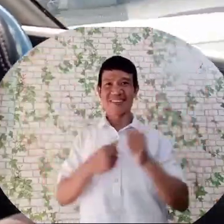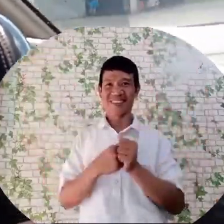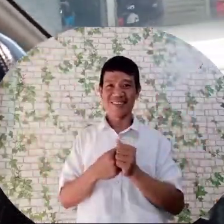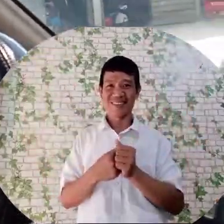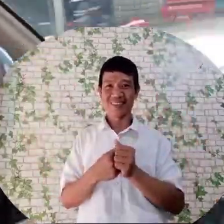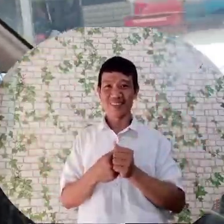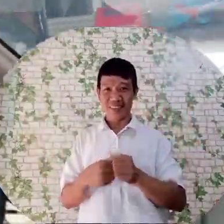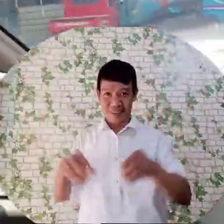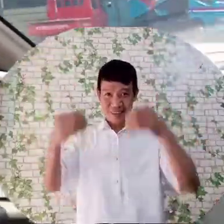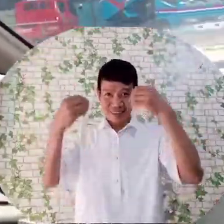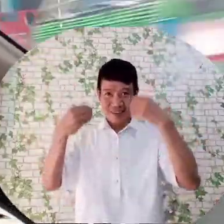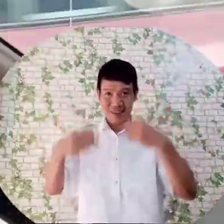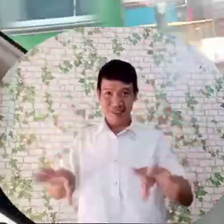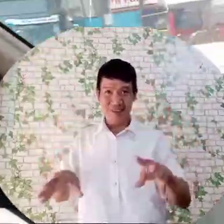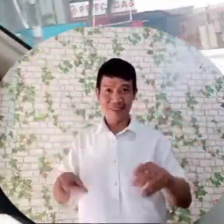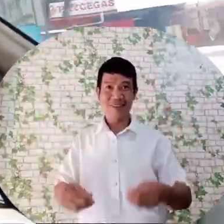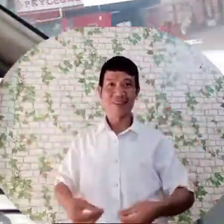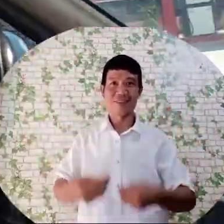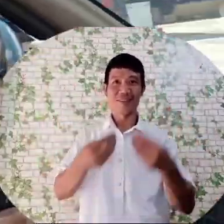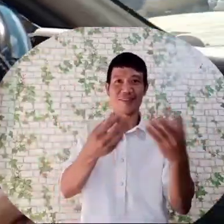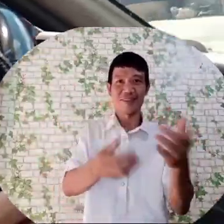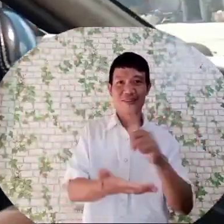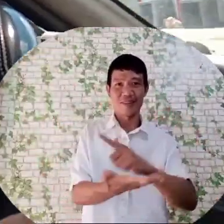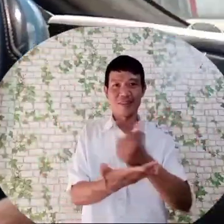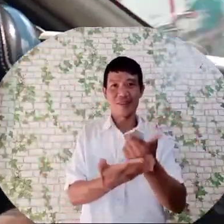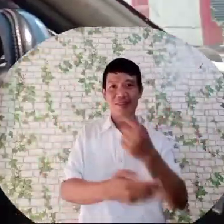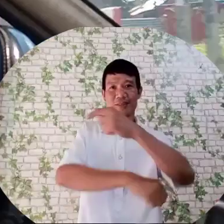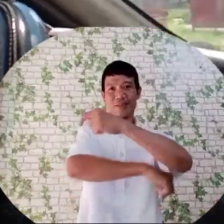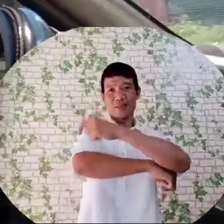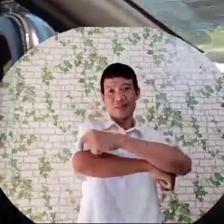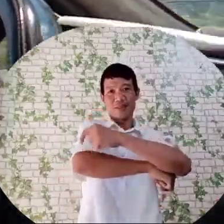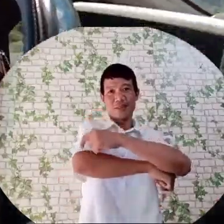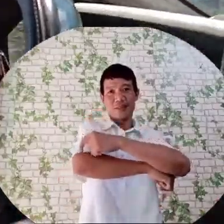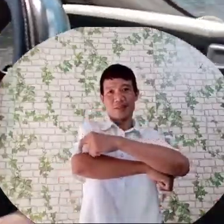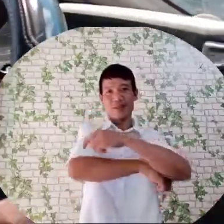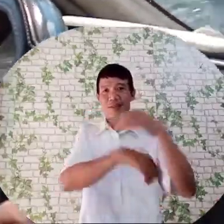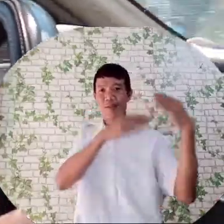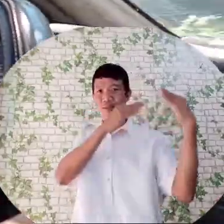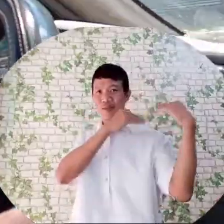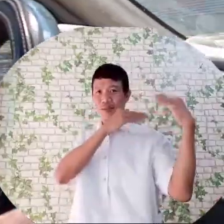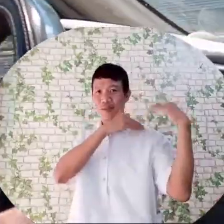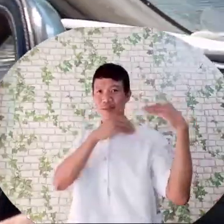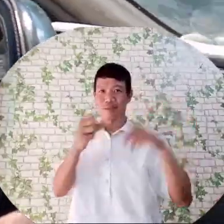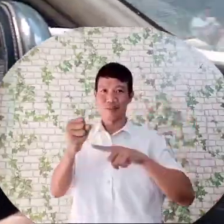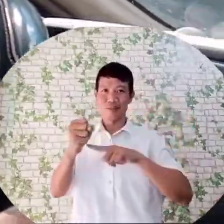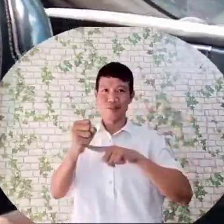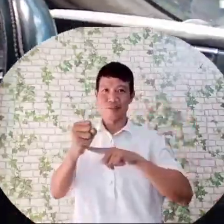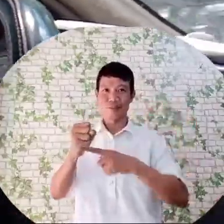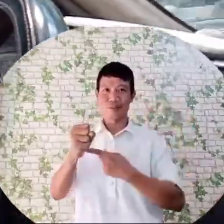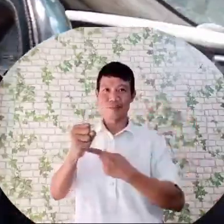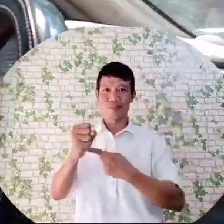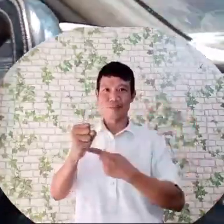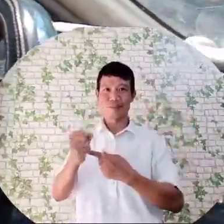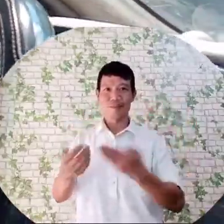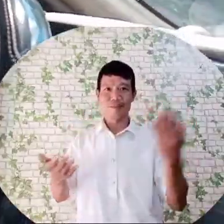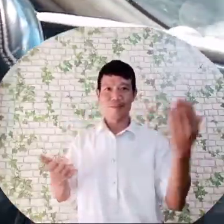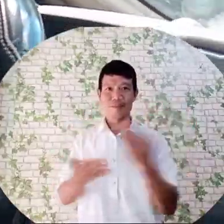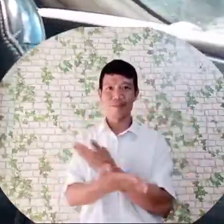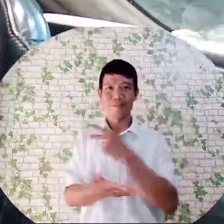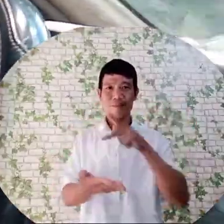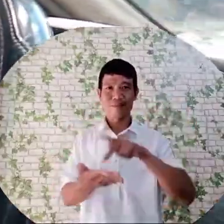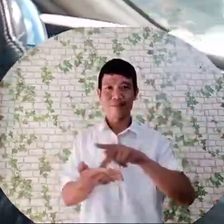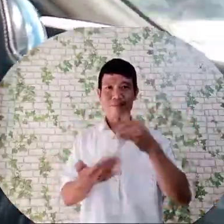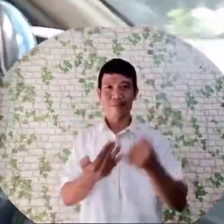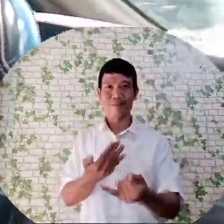Success guys, we are done delivering laptop desk. So I am hoping that I can start my